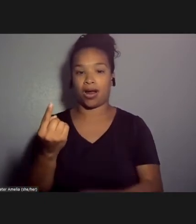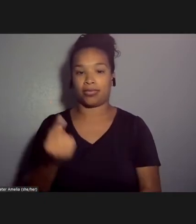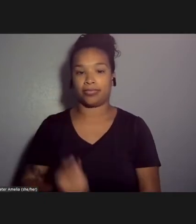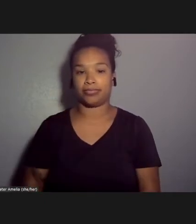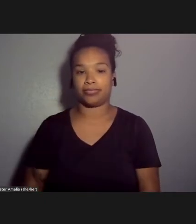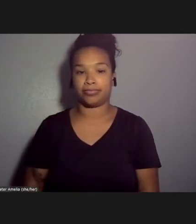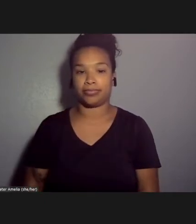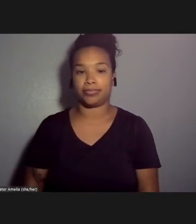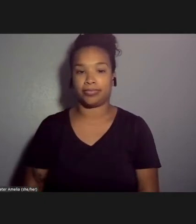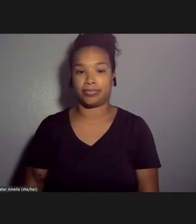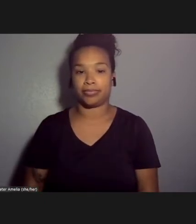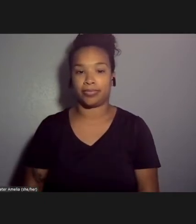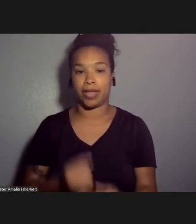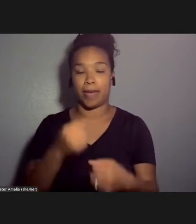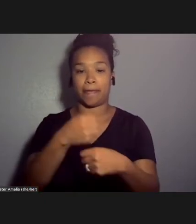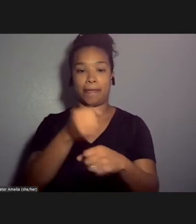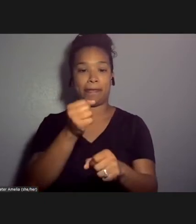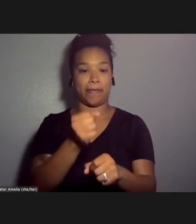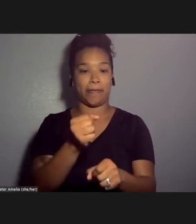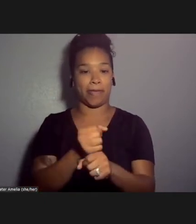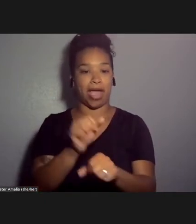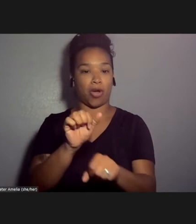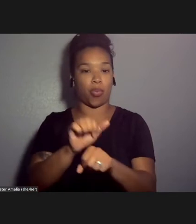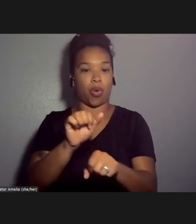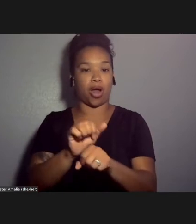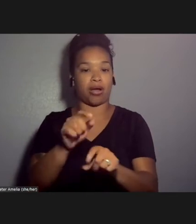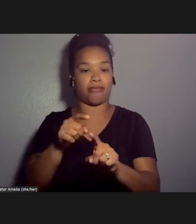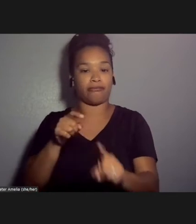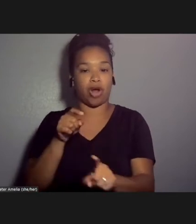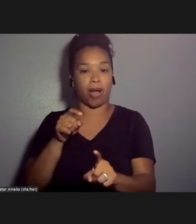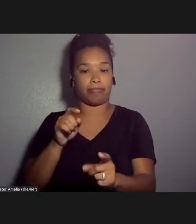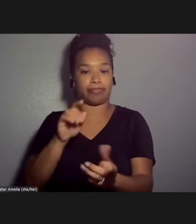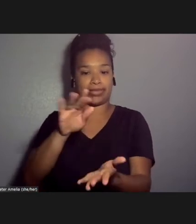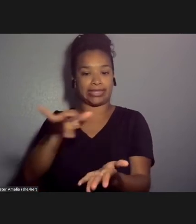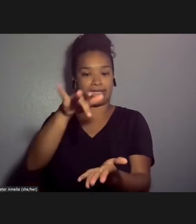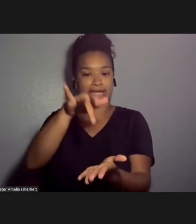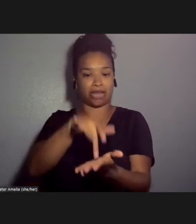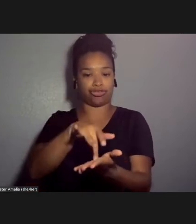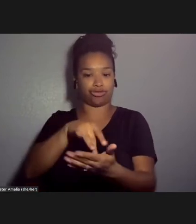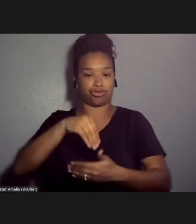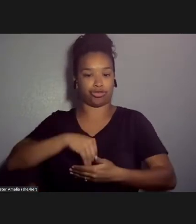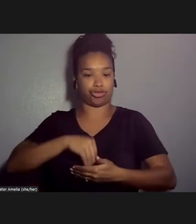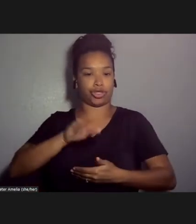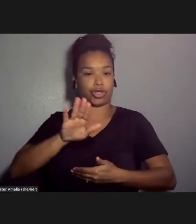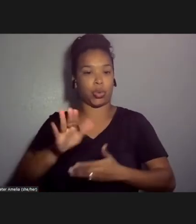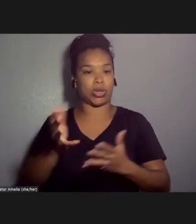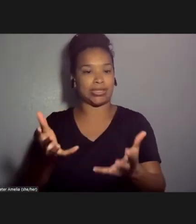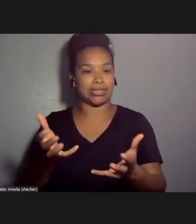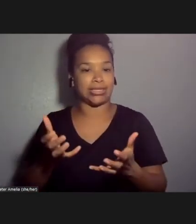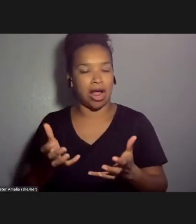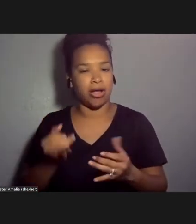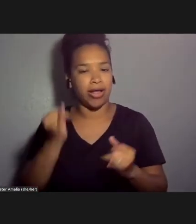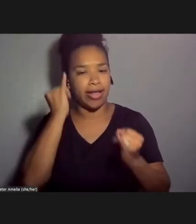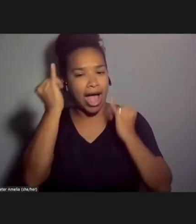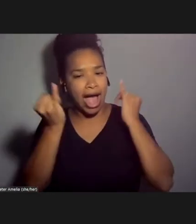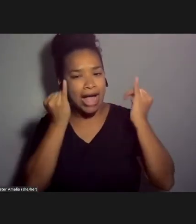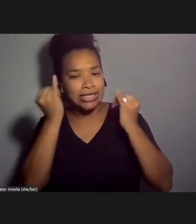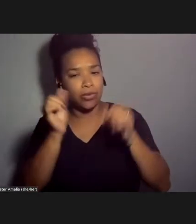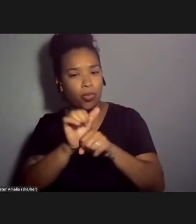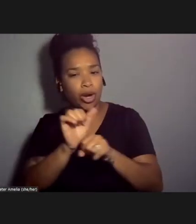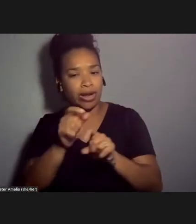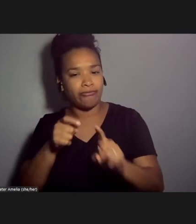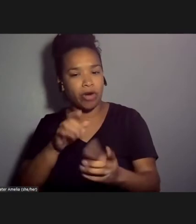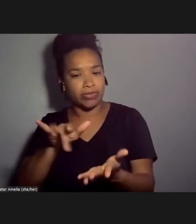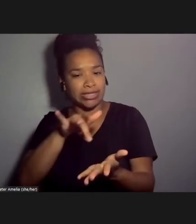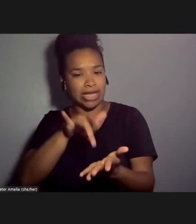make work from the center of your desire. The idea of working from the center of your desire has been a big part of